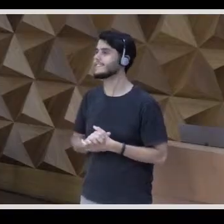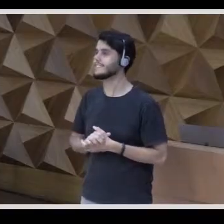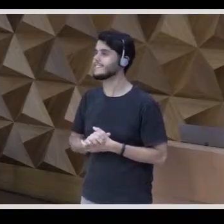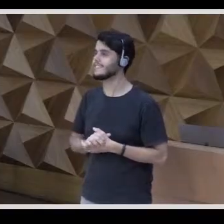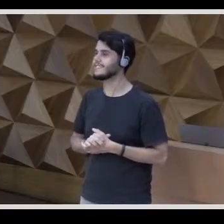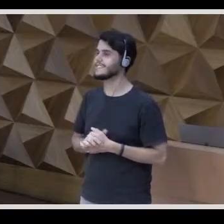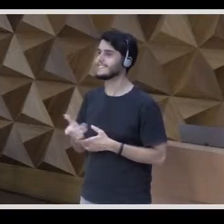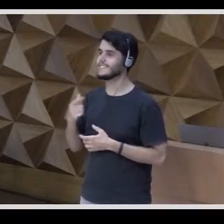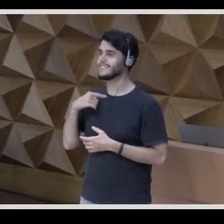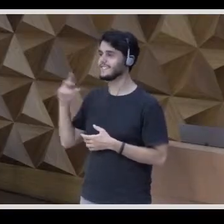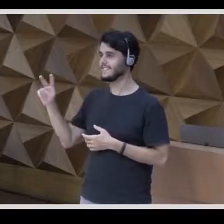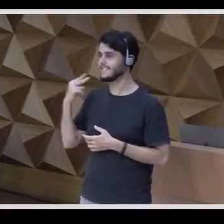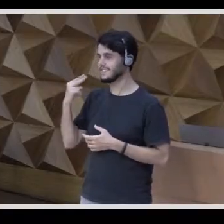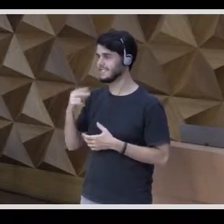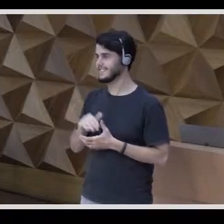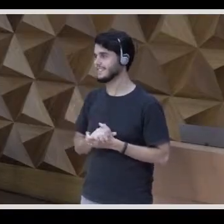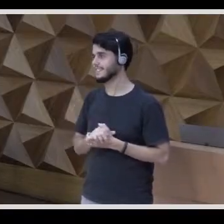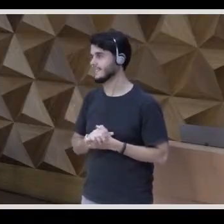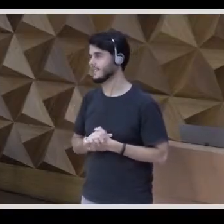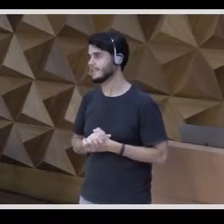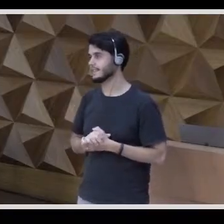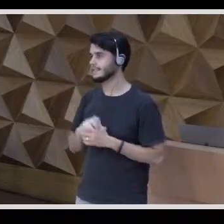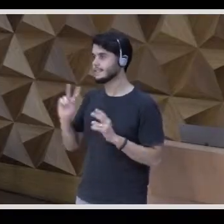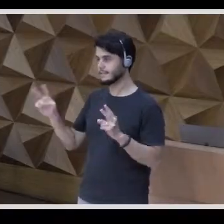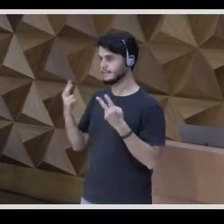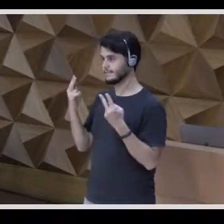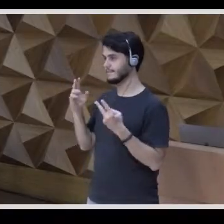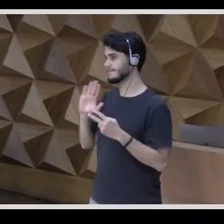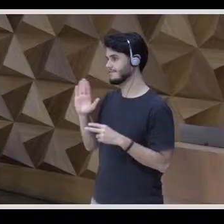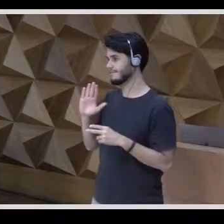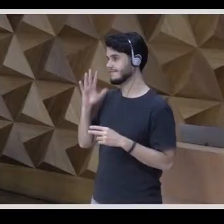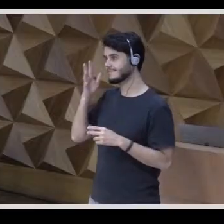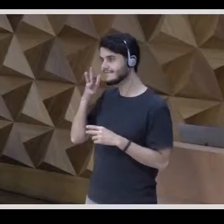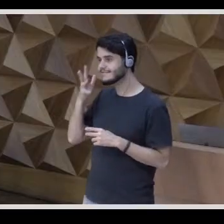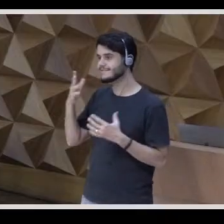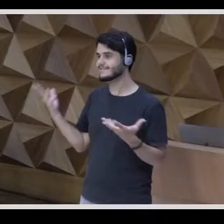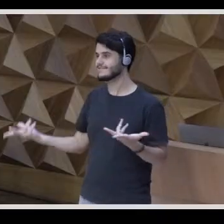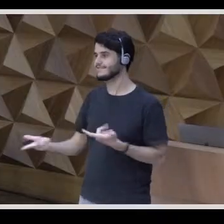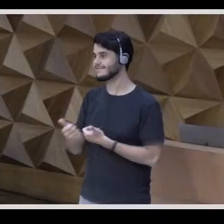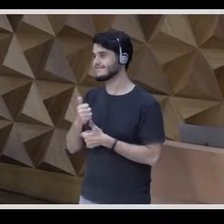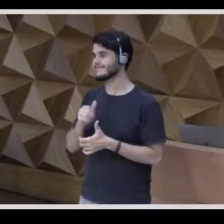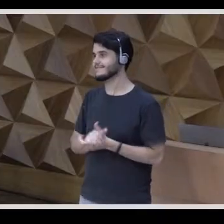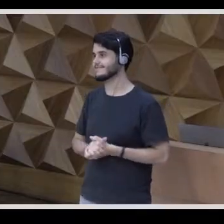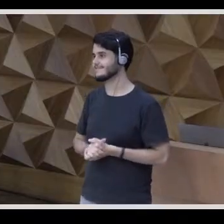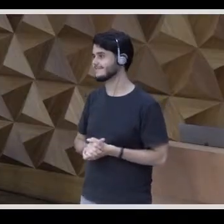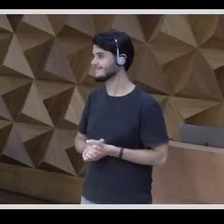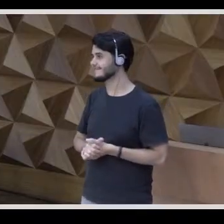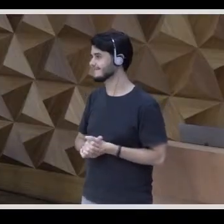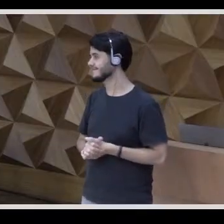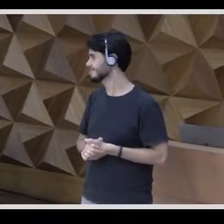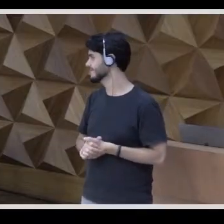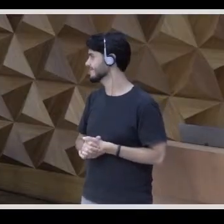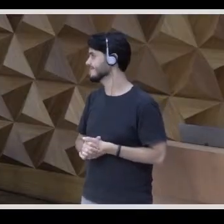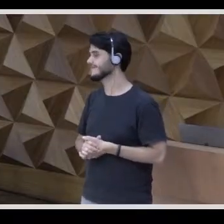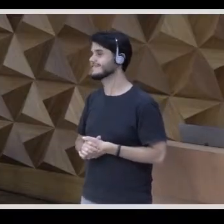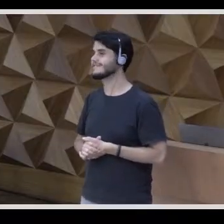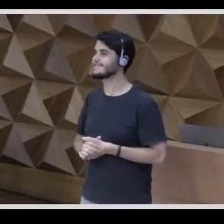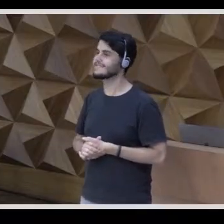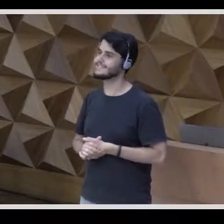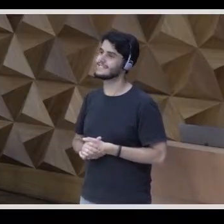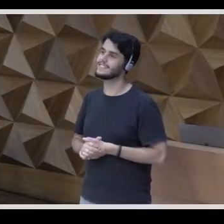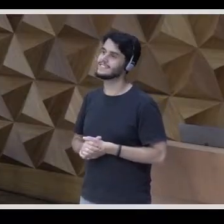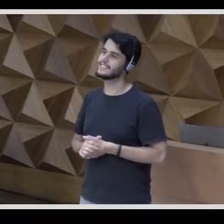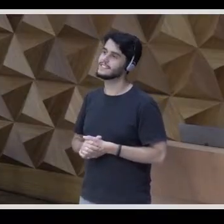First, thanks, Judy, for the great talk. That sounds like Albrecht, but I don't know where he is. So the suspicion